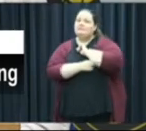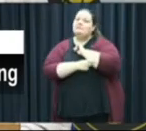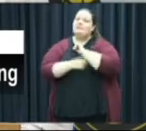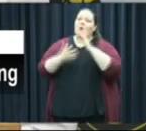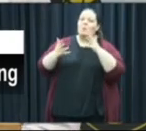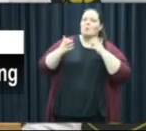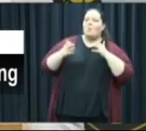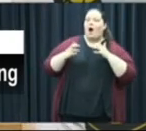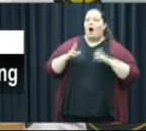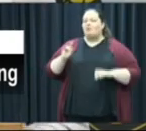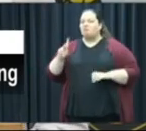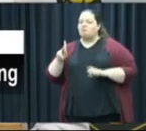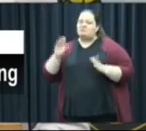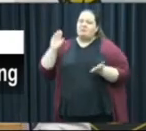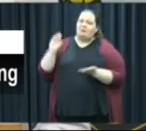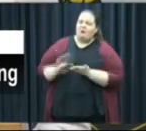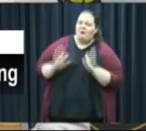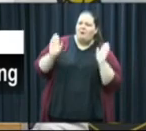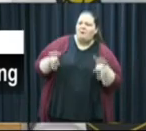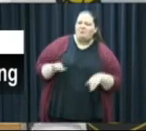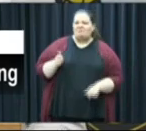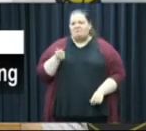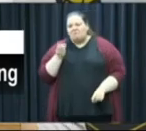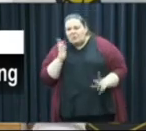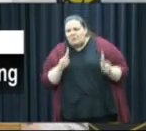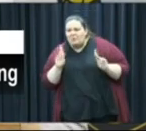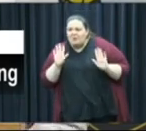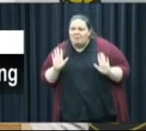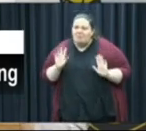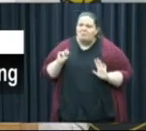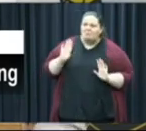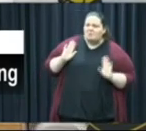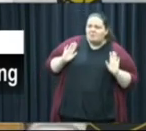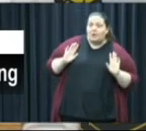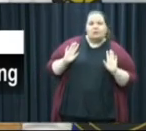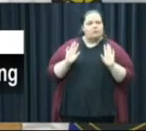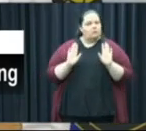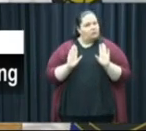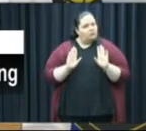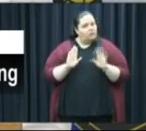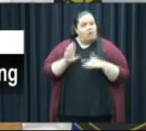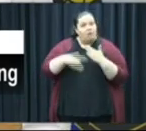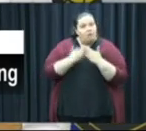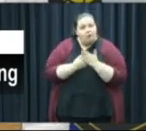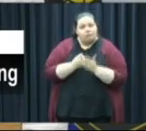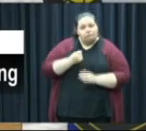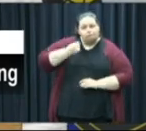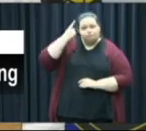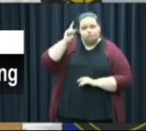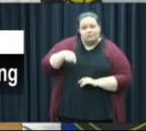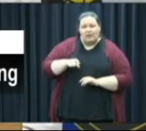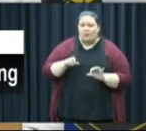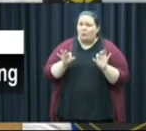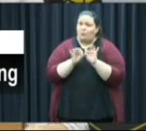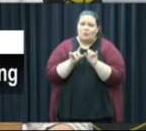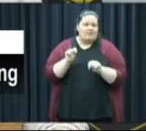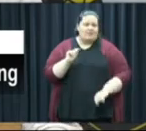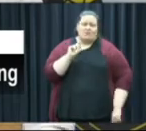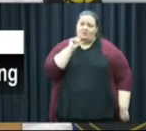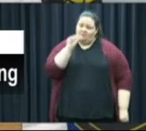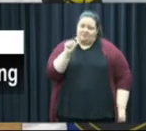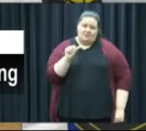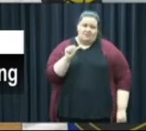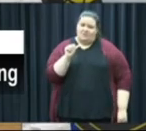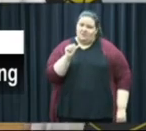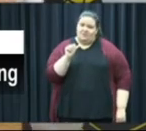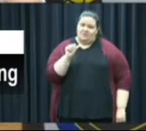these risks, but it's really important that the public, that everybody understands that it's just not worth it.